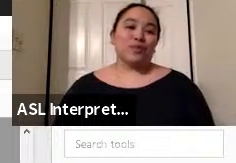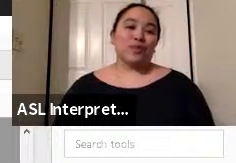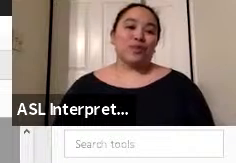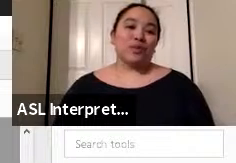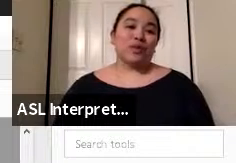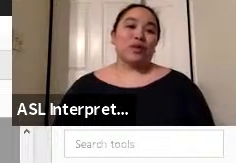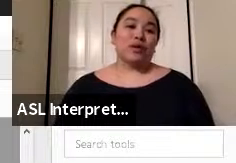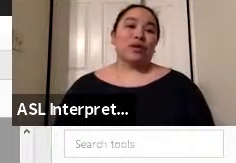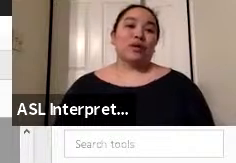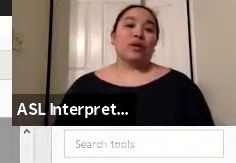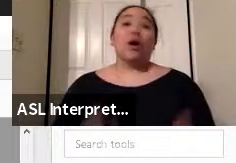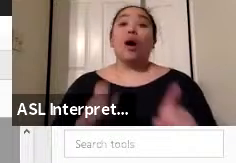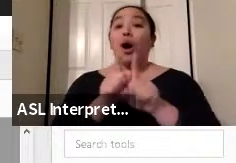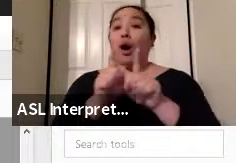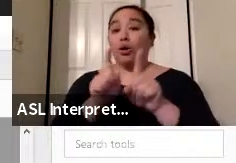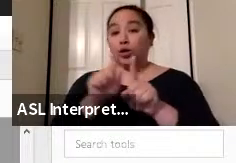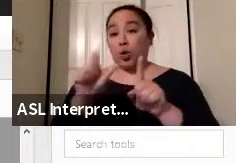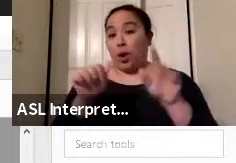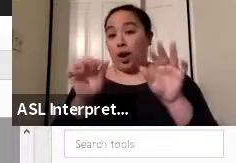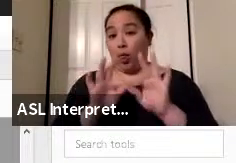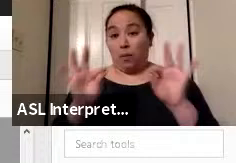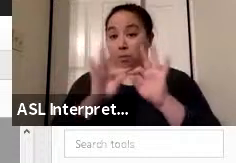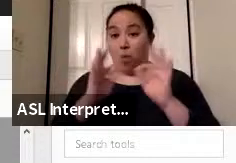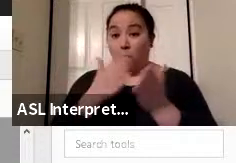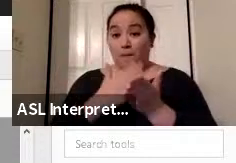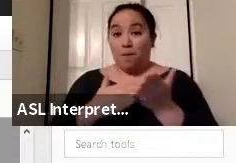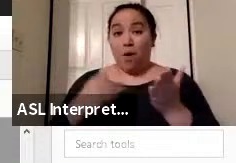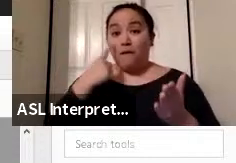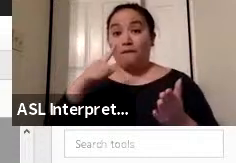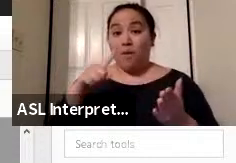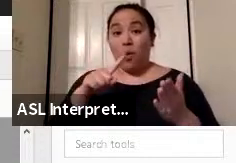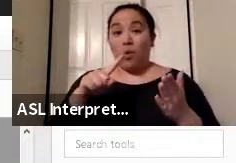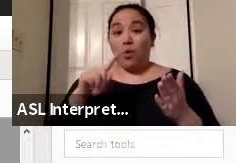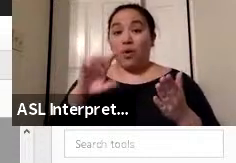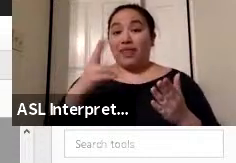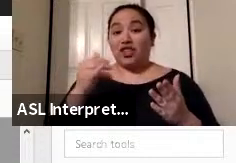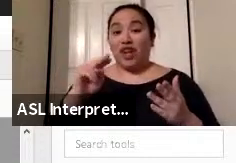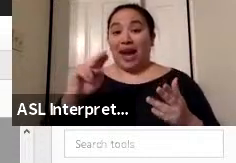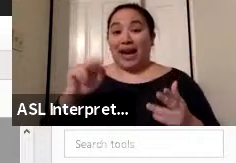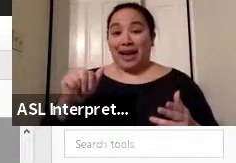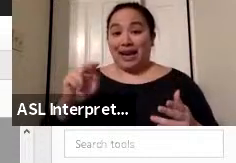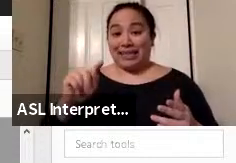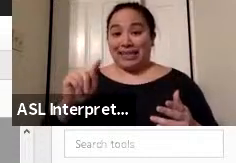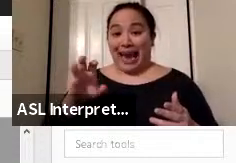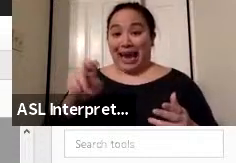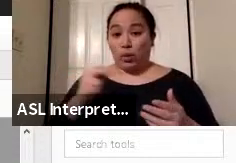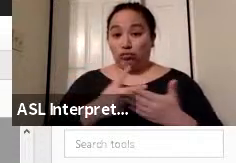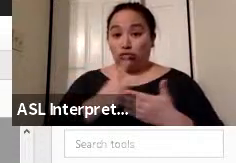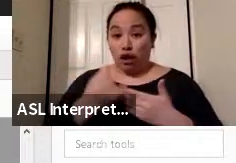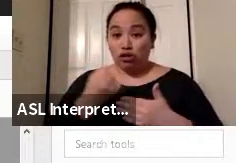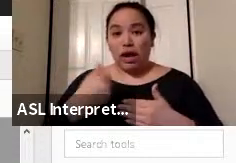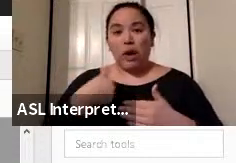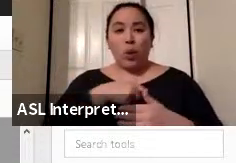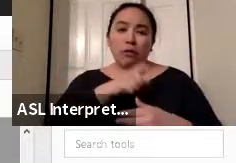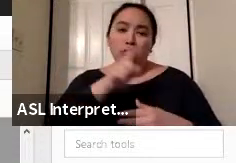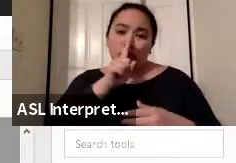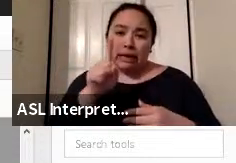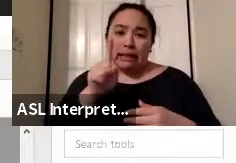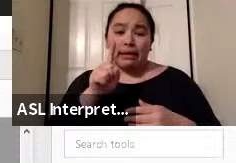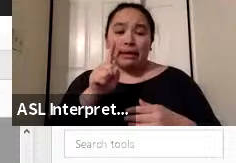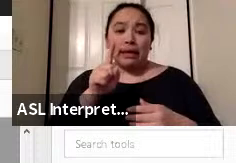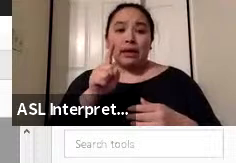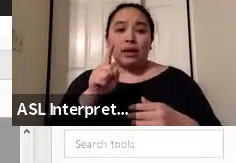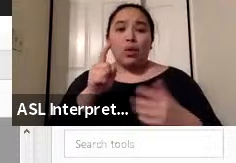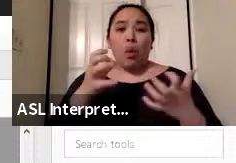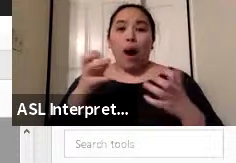And an important component of this Chinatown project is we were really looking and working with folks from the